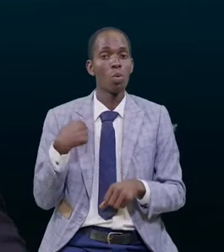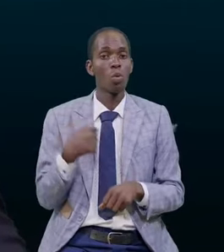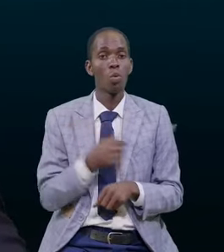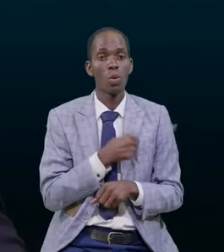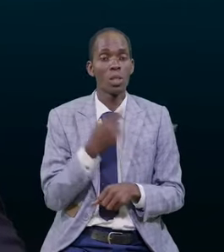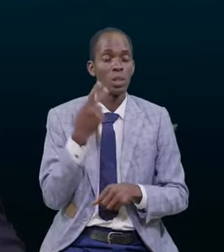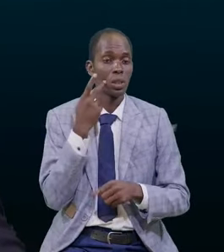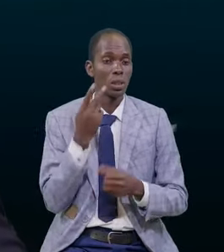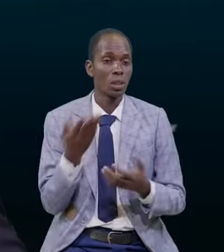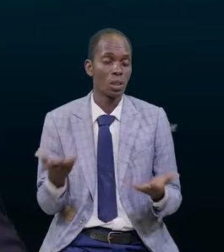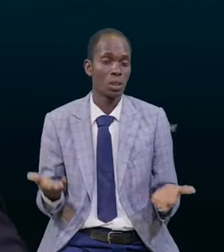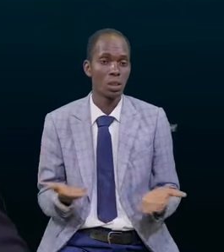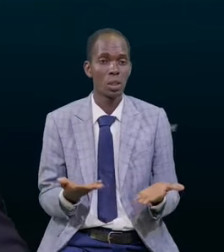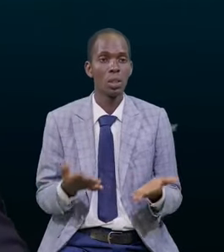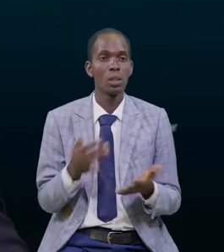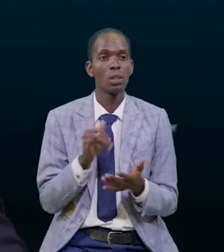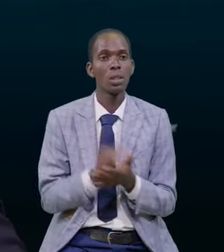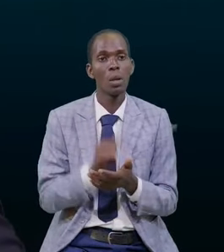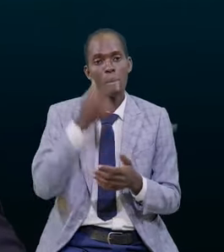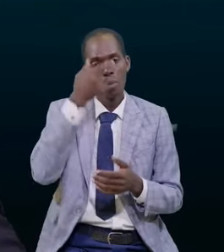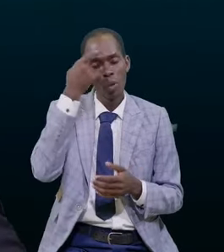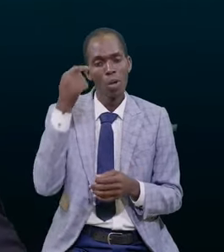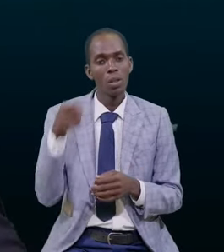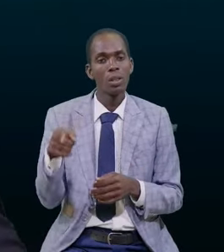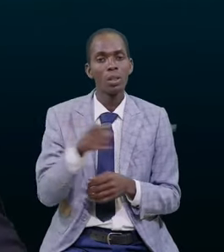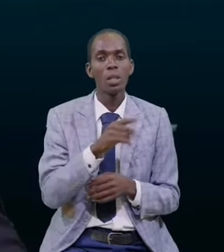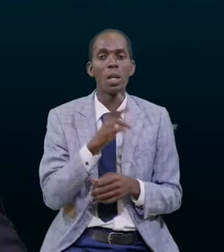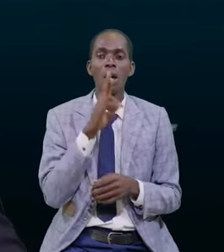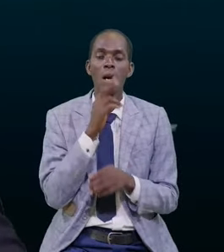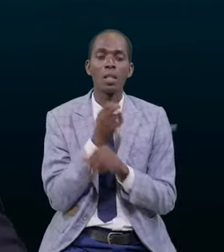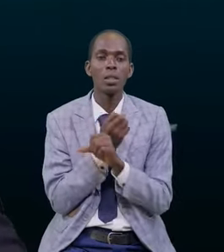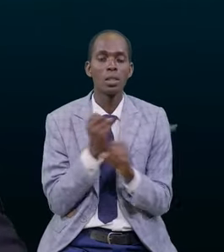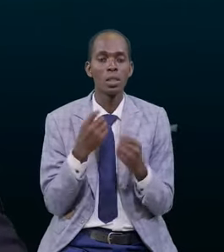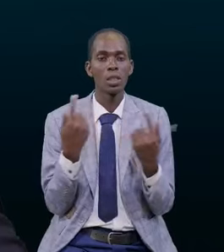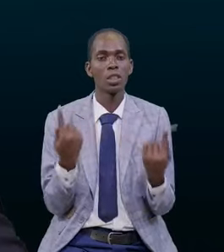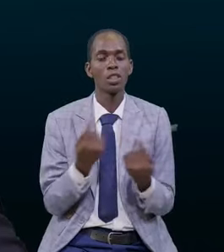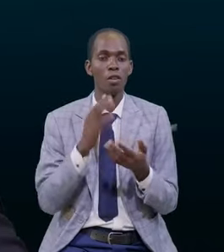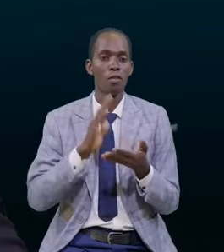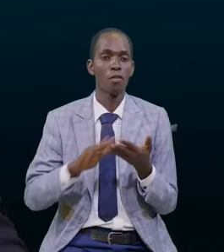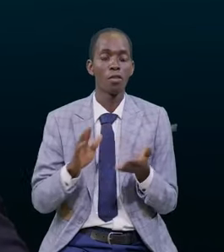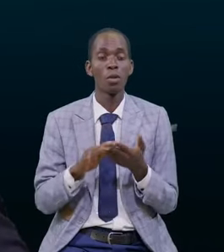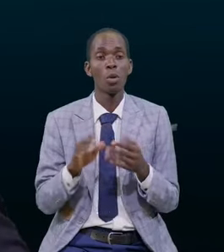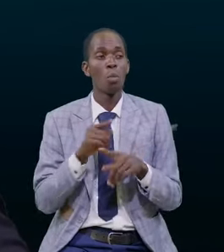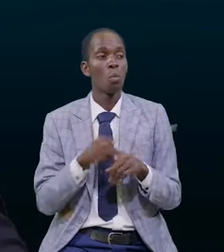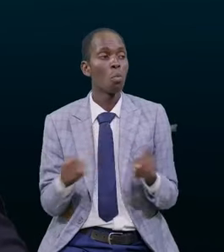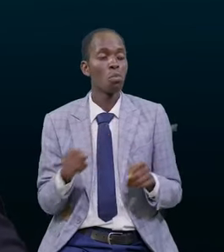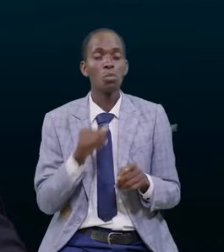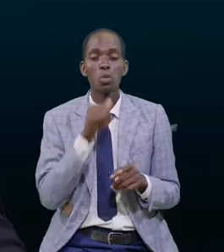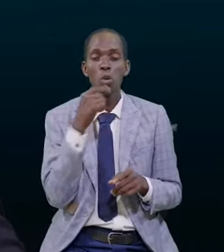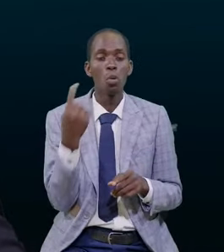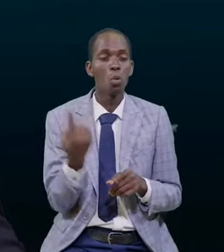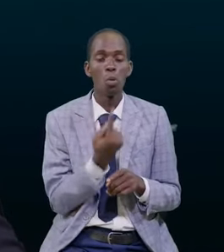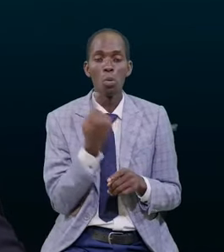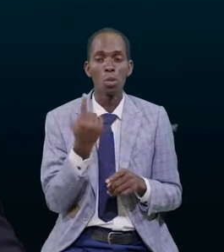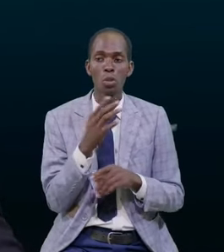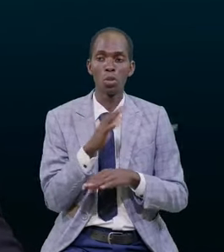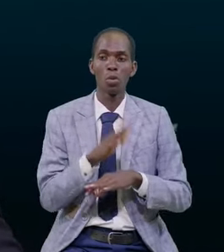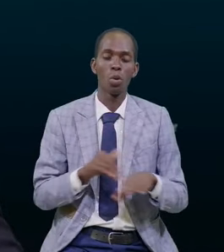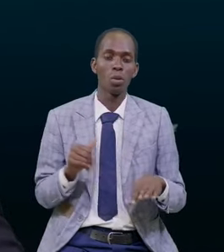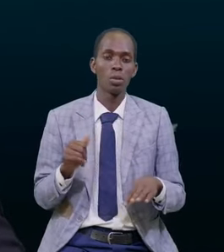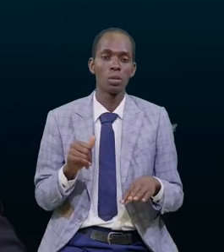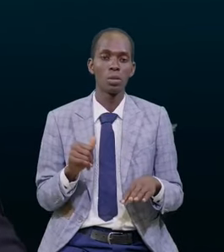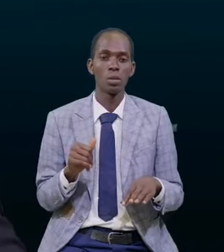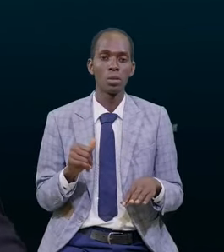because they have been saved their sins have been forgiven but they have not only been referred to in that our text Hebrews